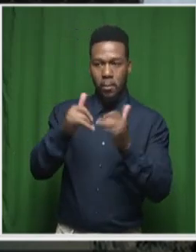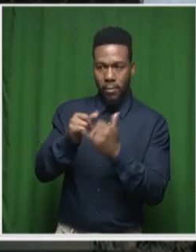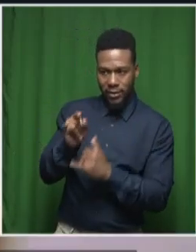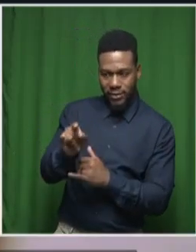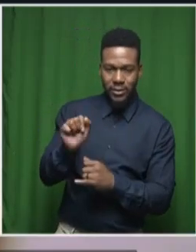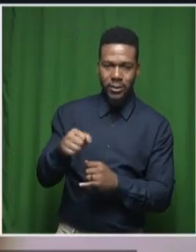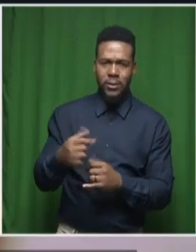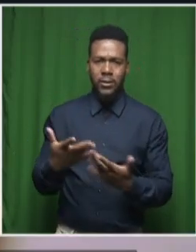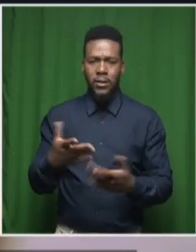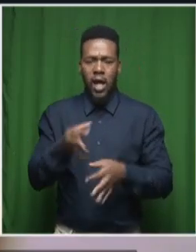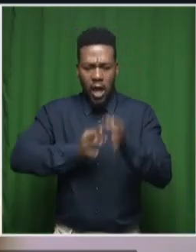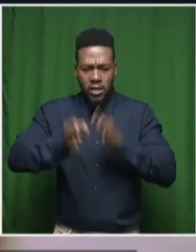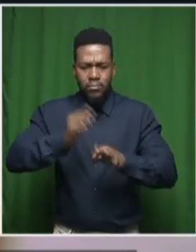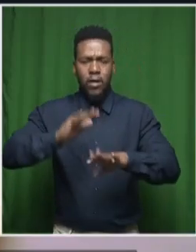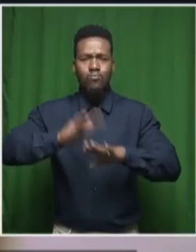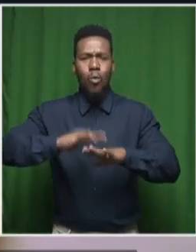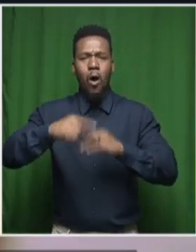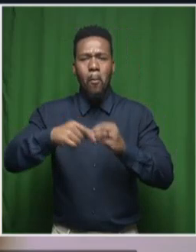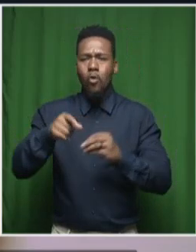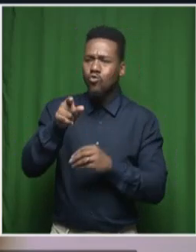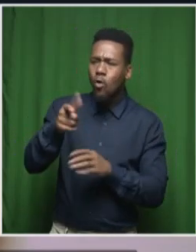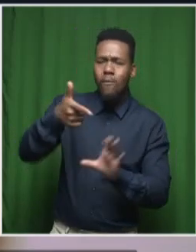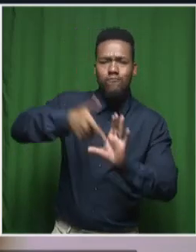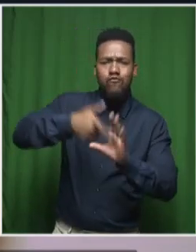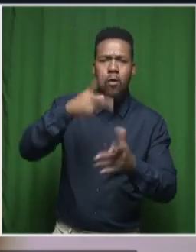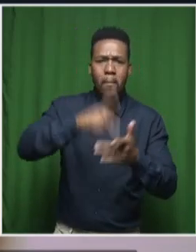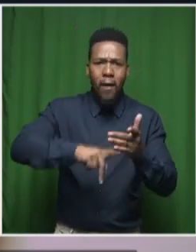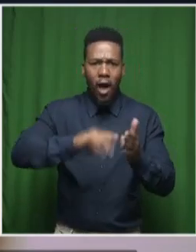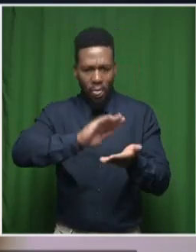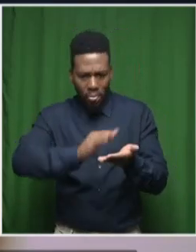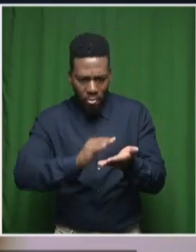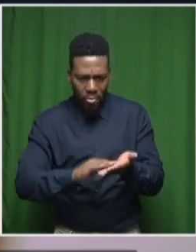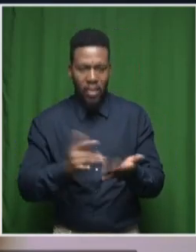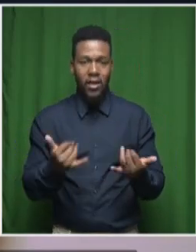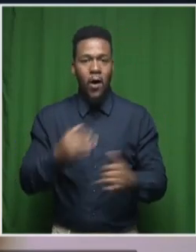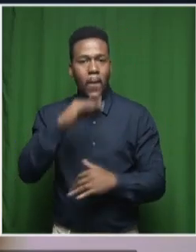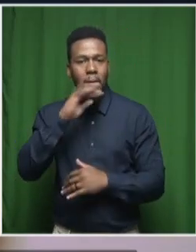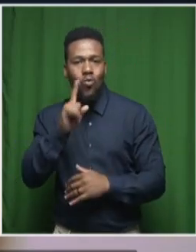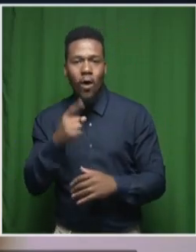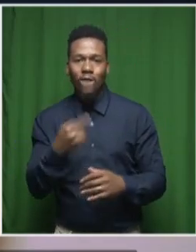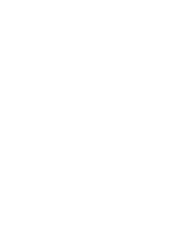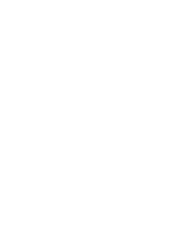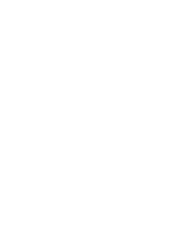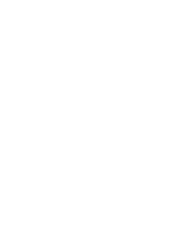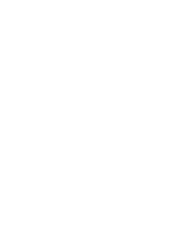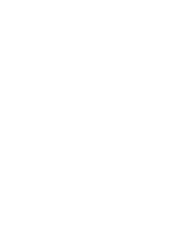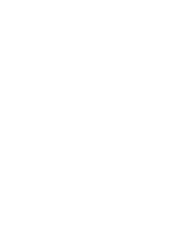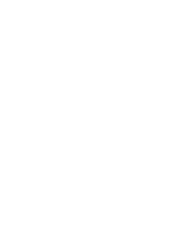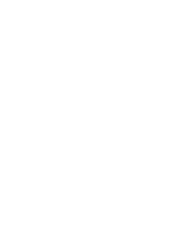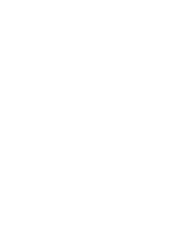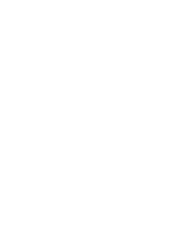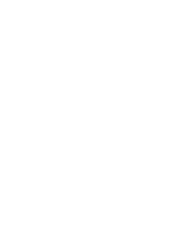us about the fuel price adjustments and what it means for South Africa's economic outlook.